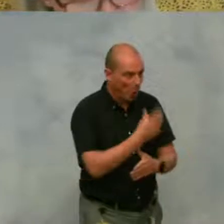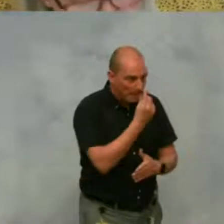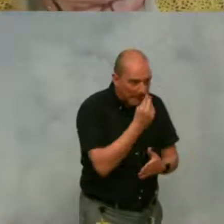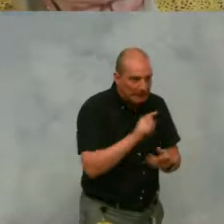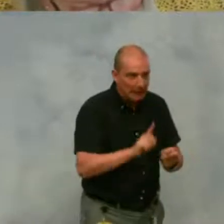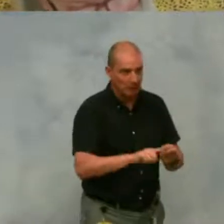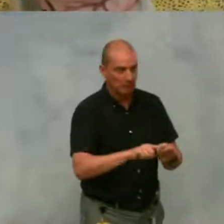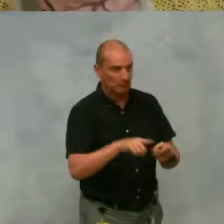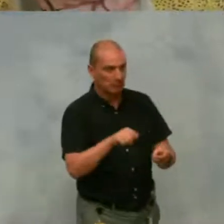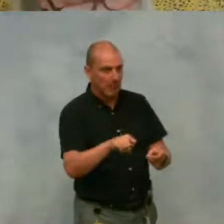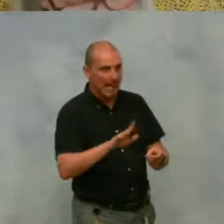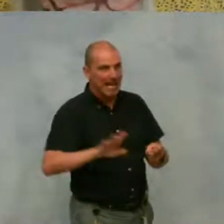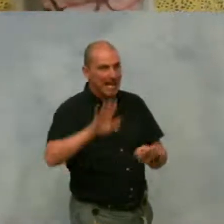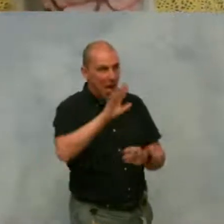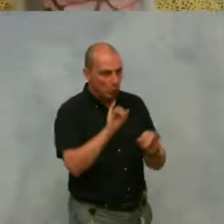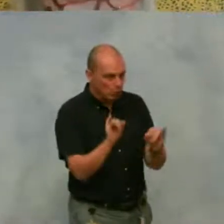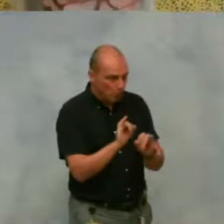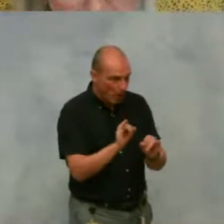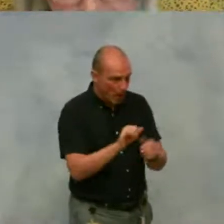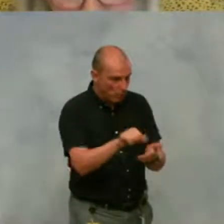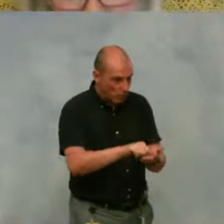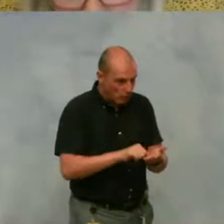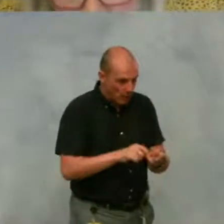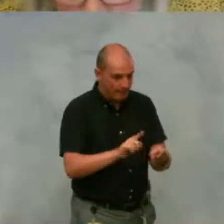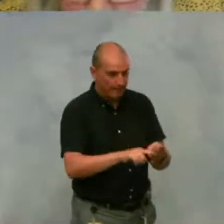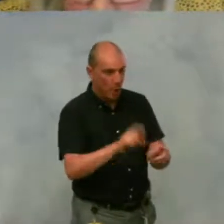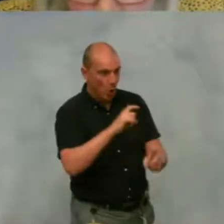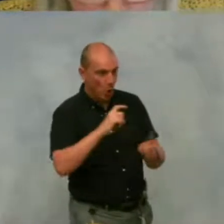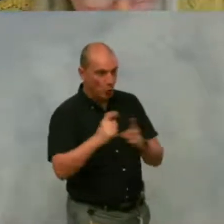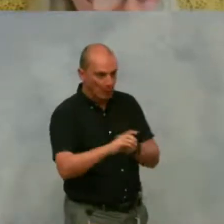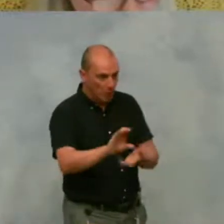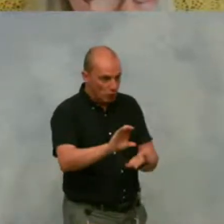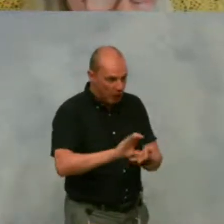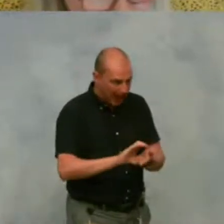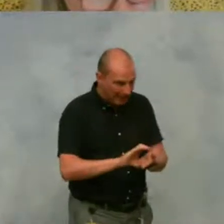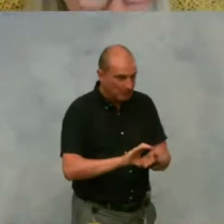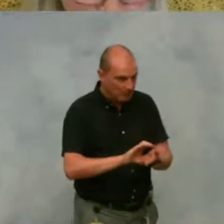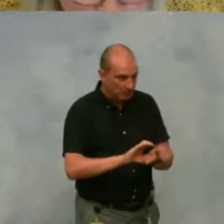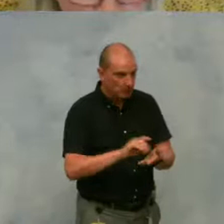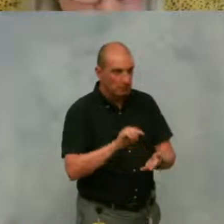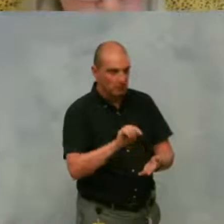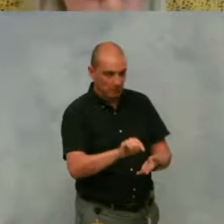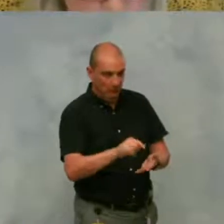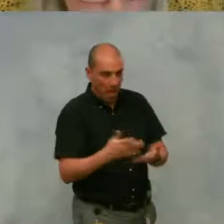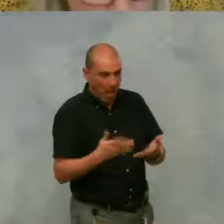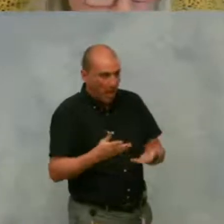National Trauma Programme, and also some community grants money that remained unspent at the end of the year.